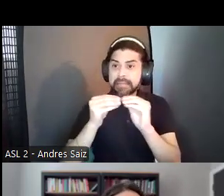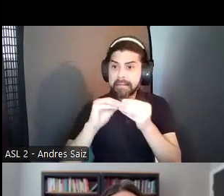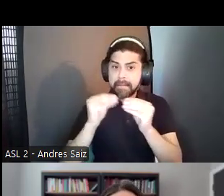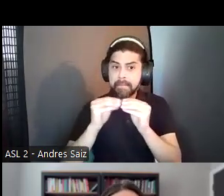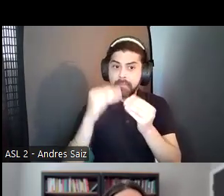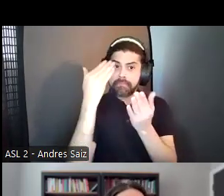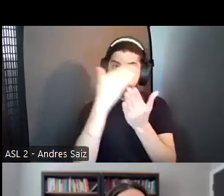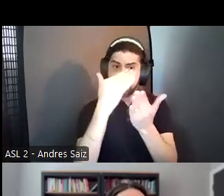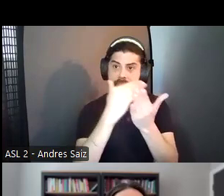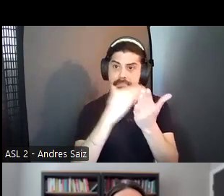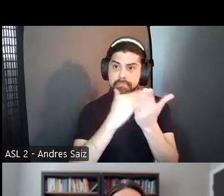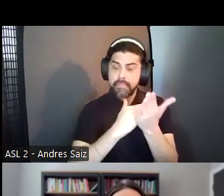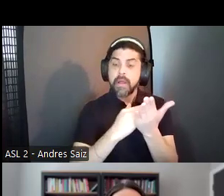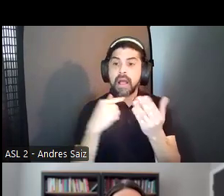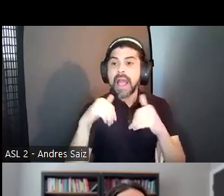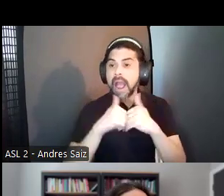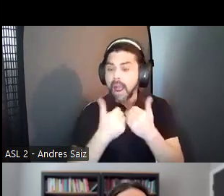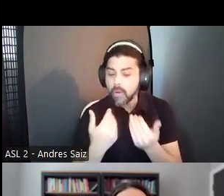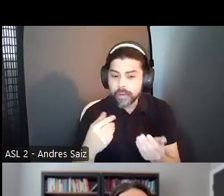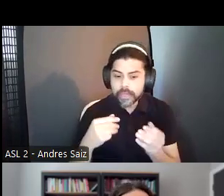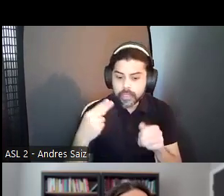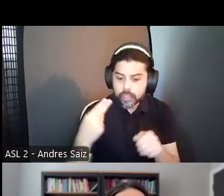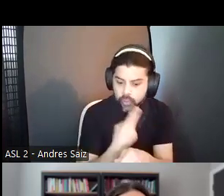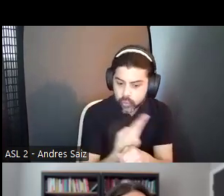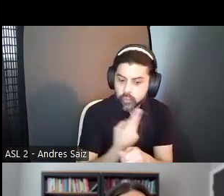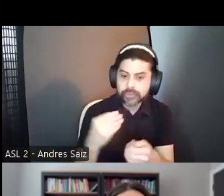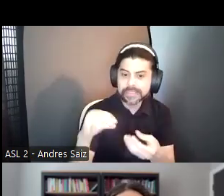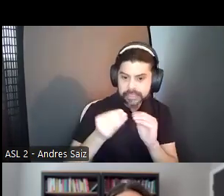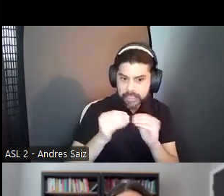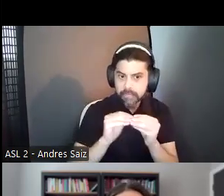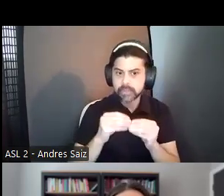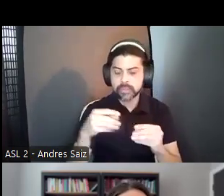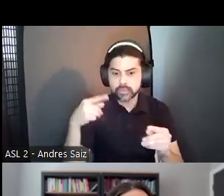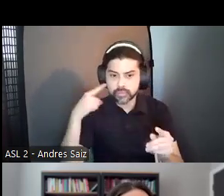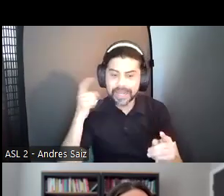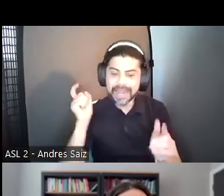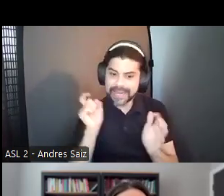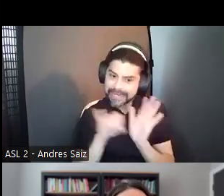progress, inform decisions, identify gaps, and address gaps through data.